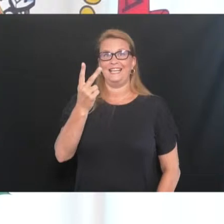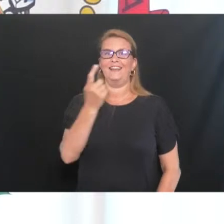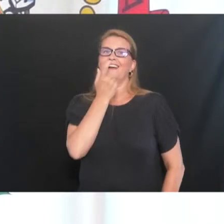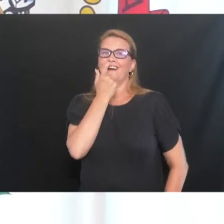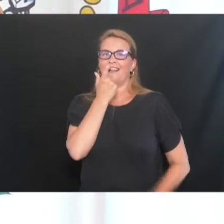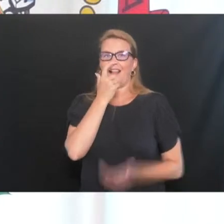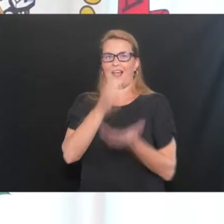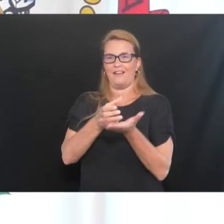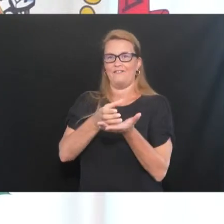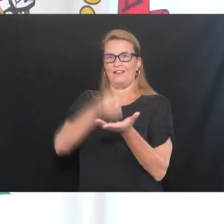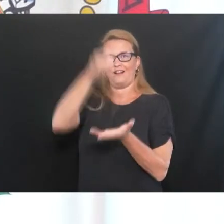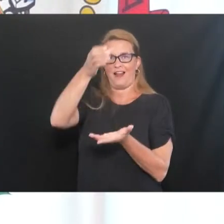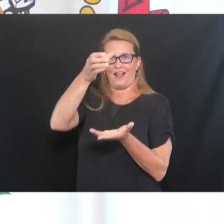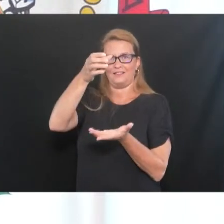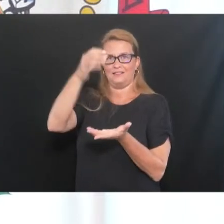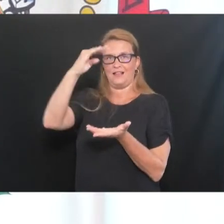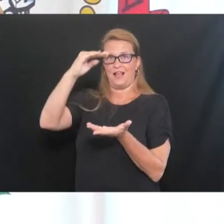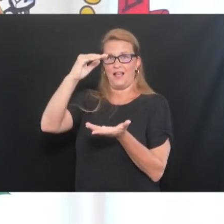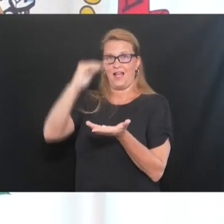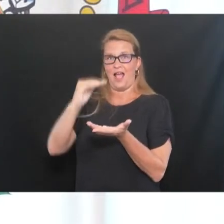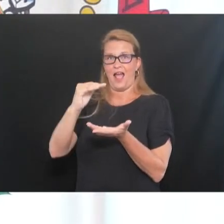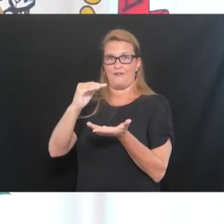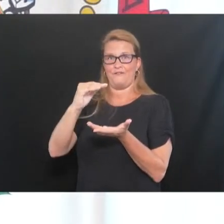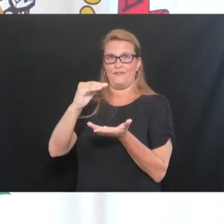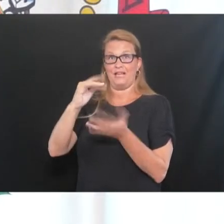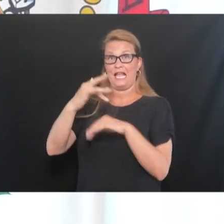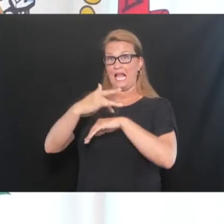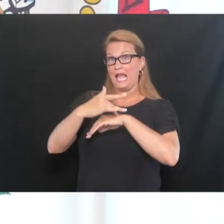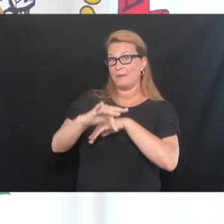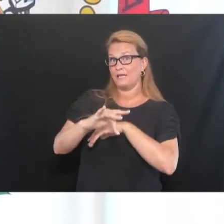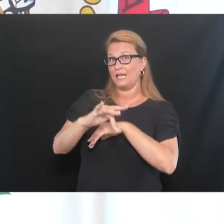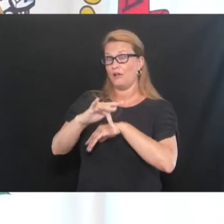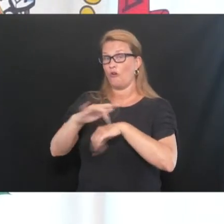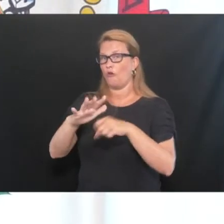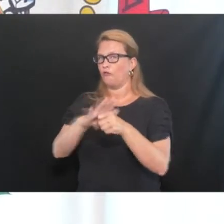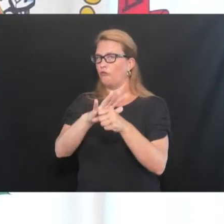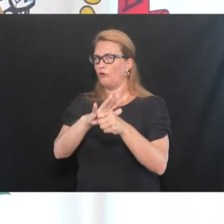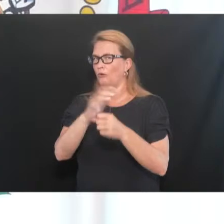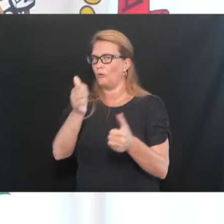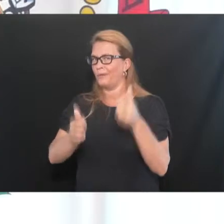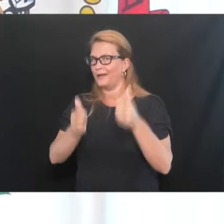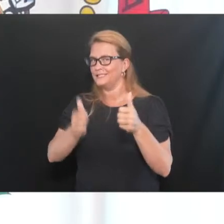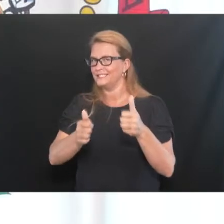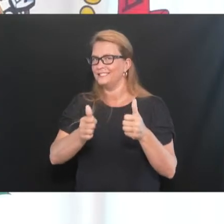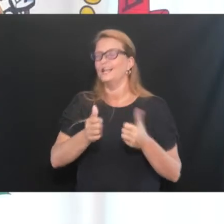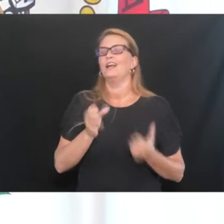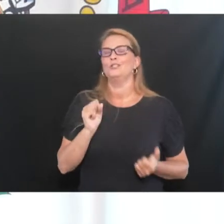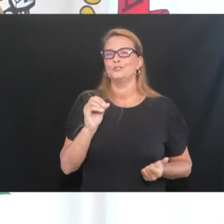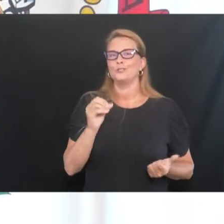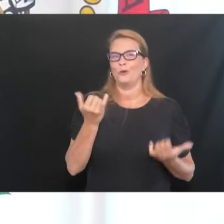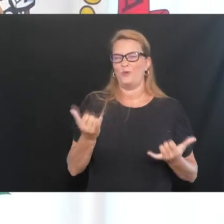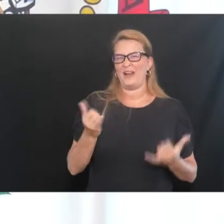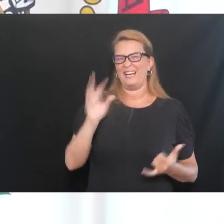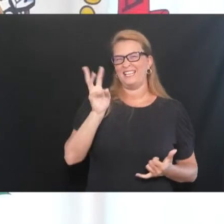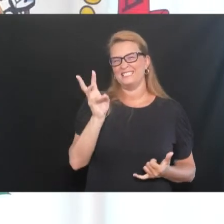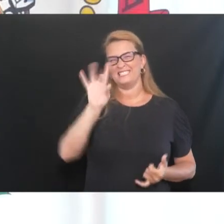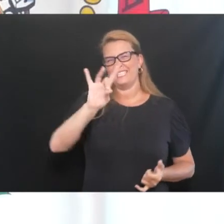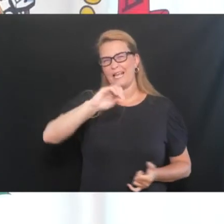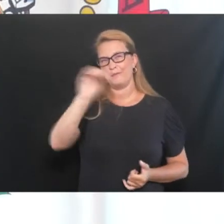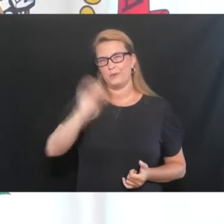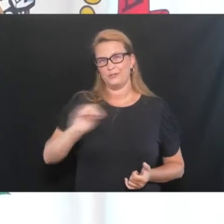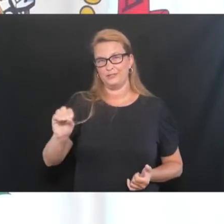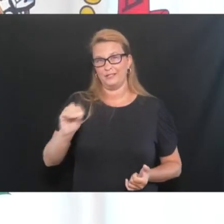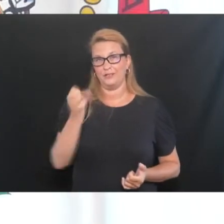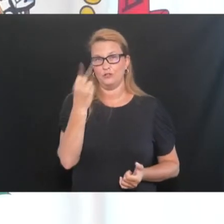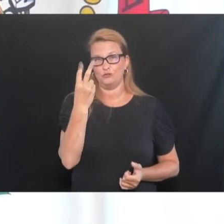half full. The real number that we should focus on is we're right at 68% of the